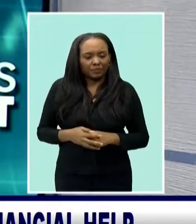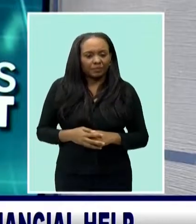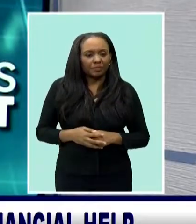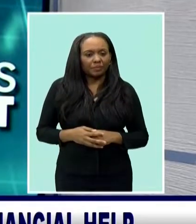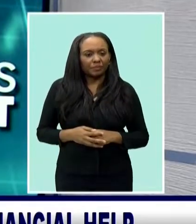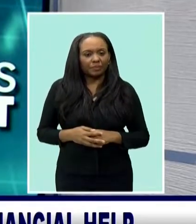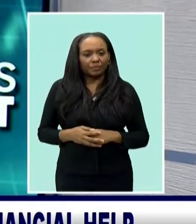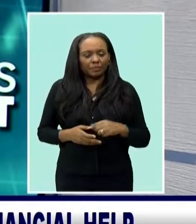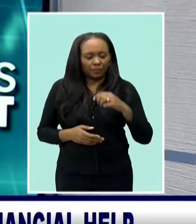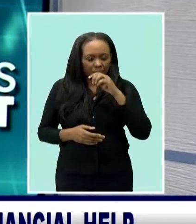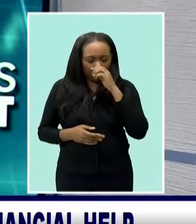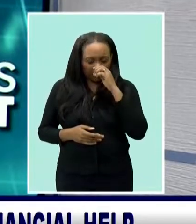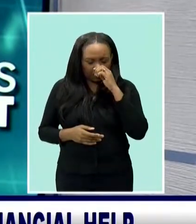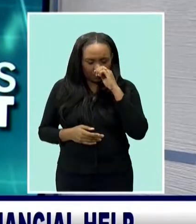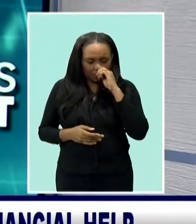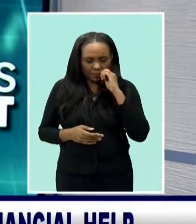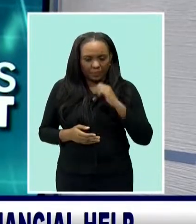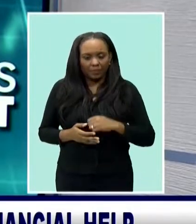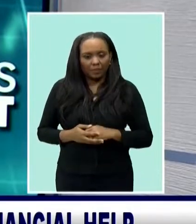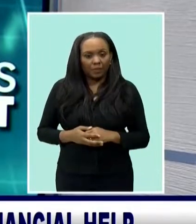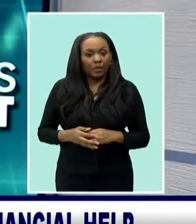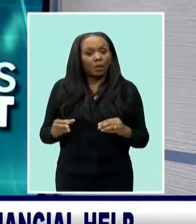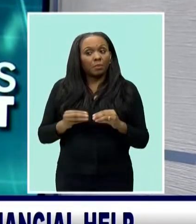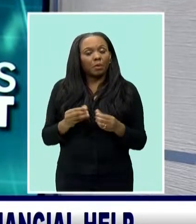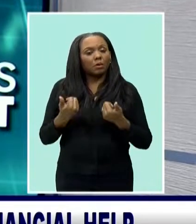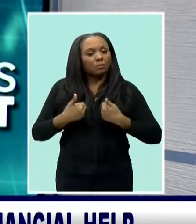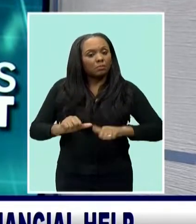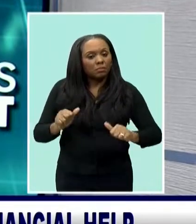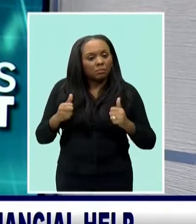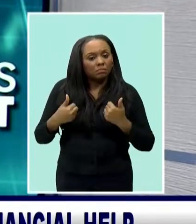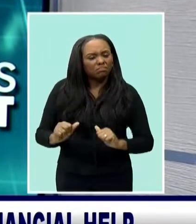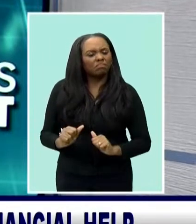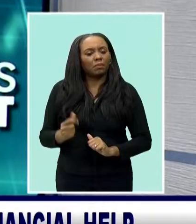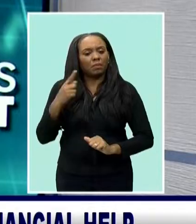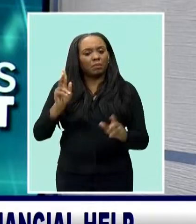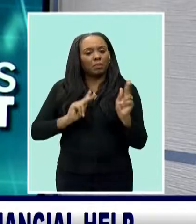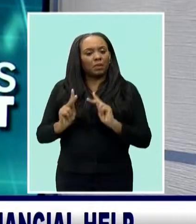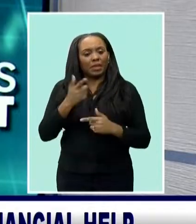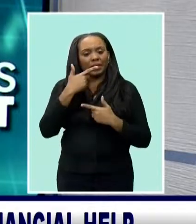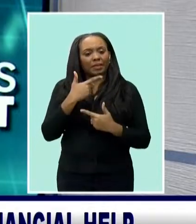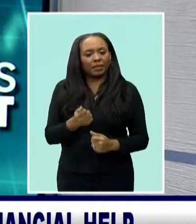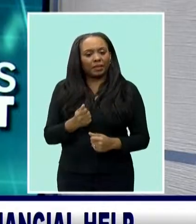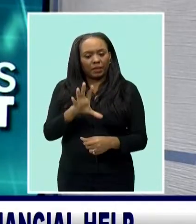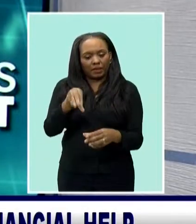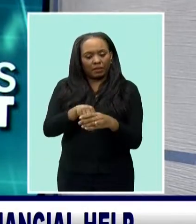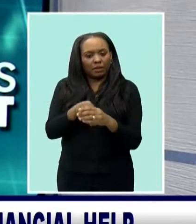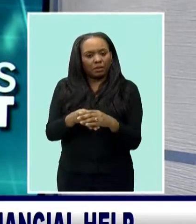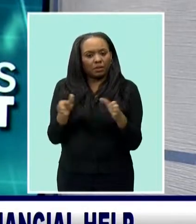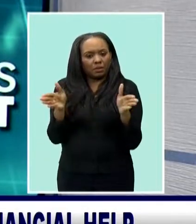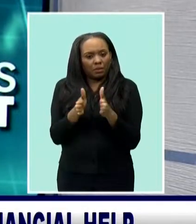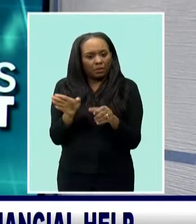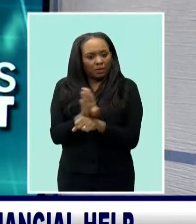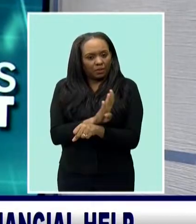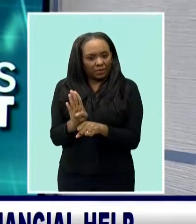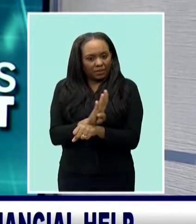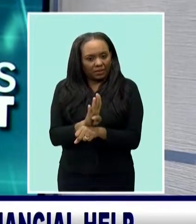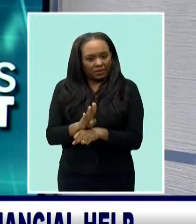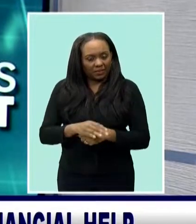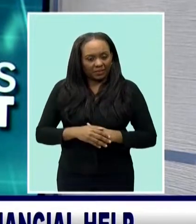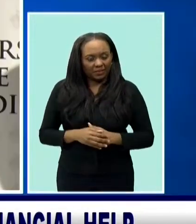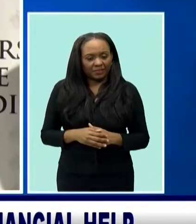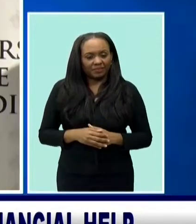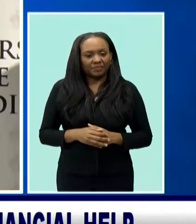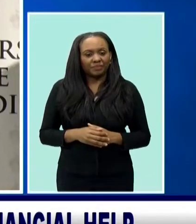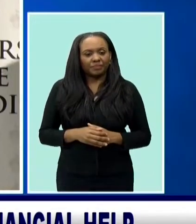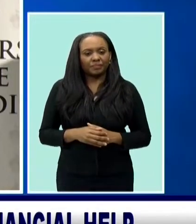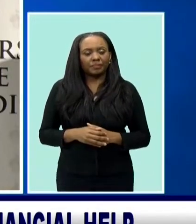Dr. Ram says greater effort must also be made to get the average person interested in investing in small businesses. So